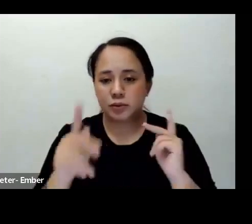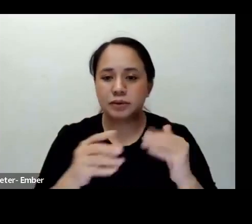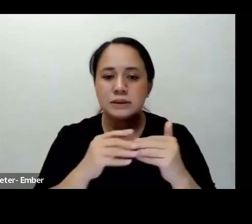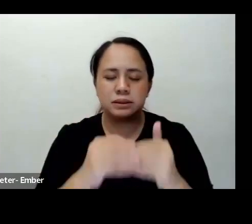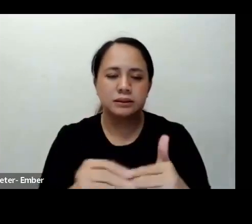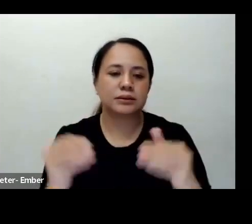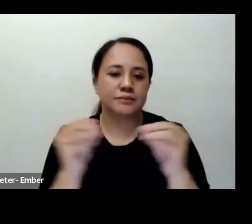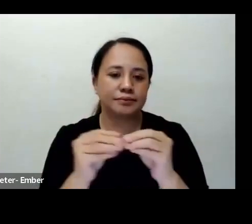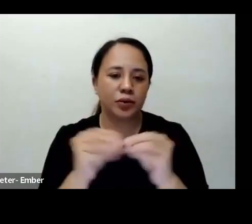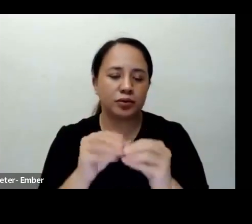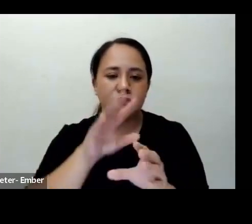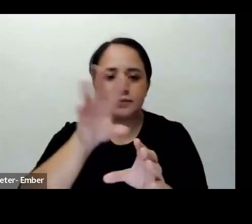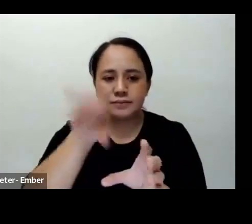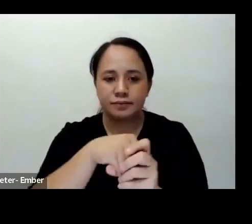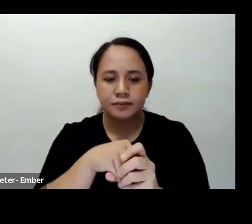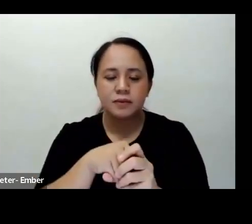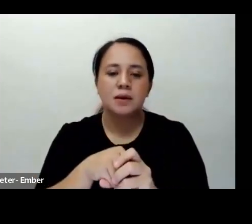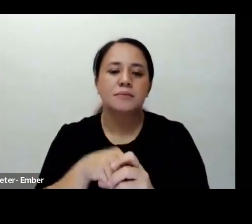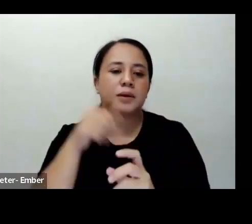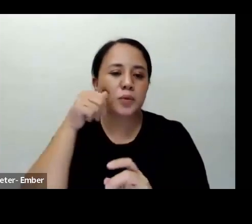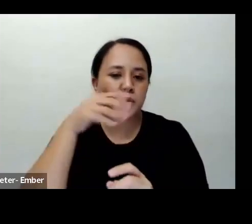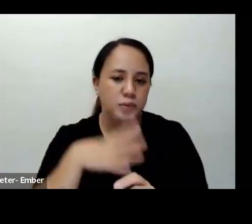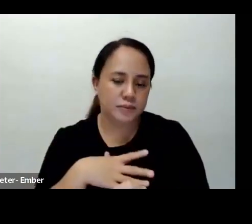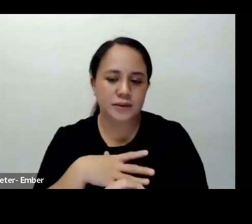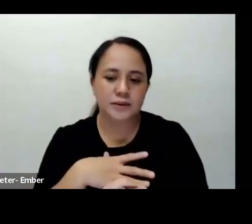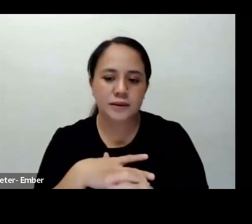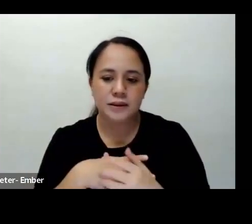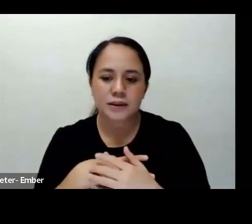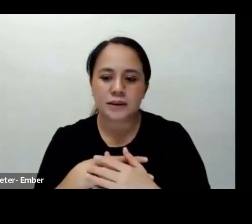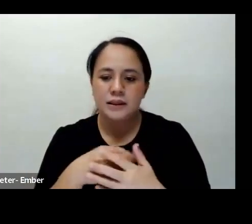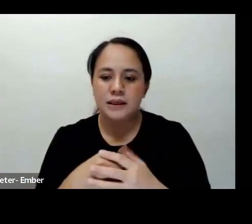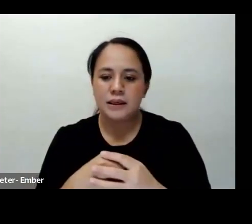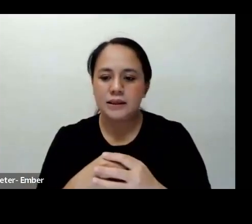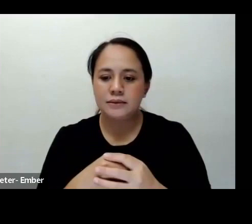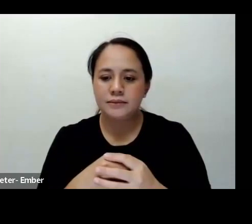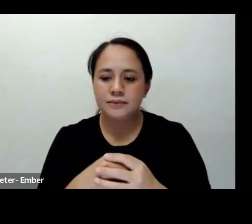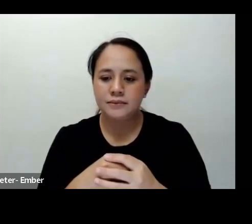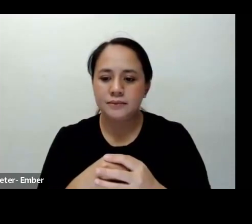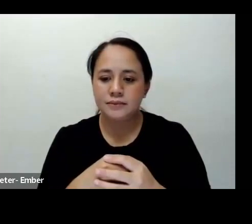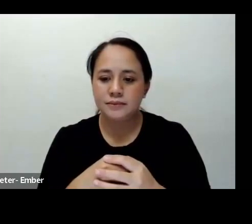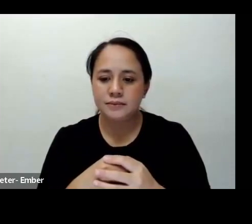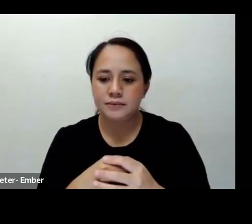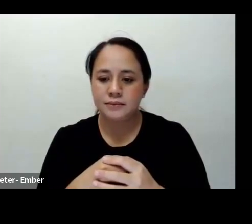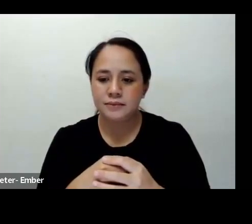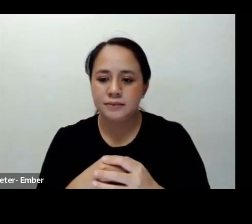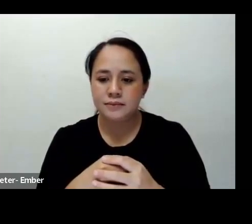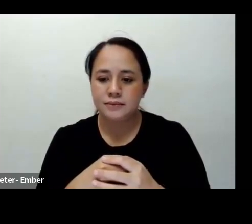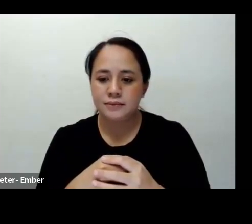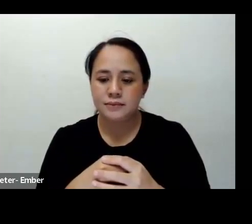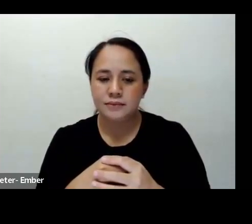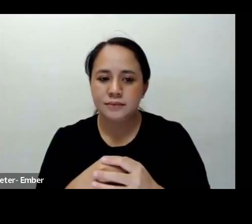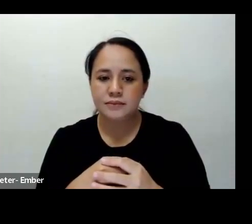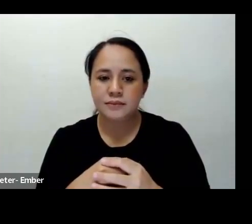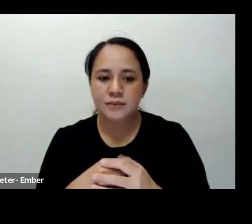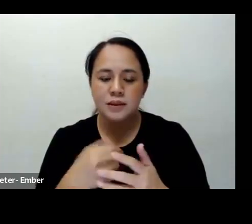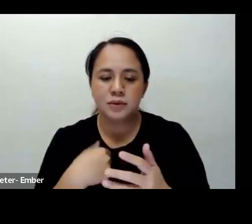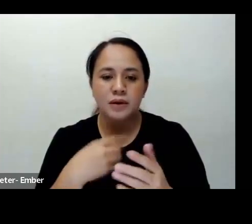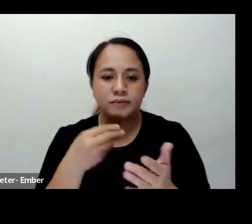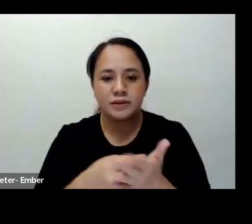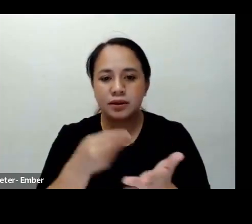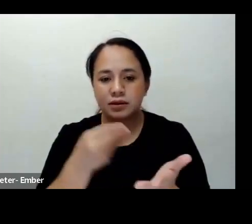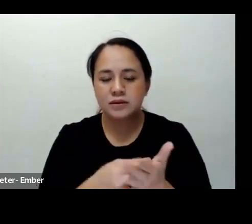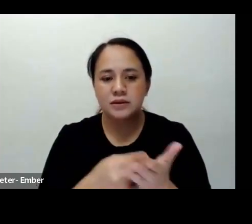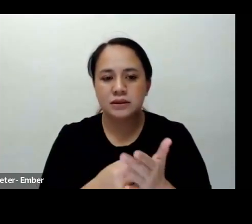more participation by women in the labor force, and increasing financial literacy among